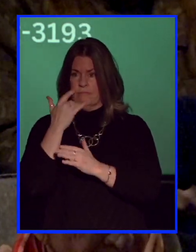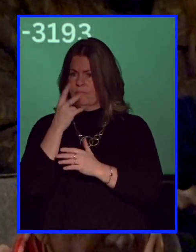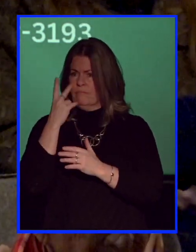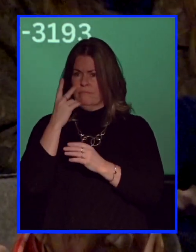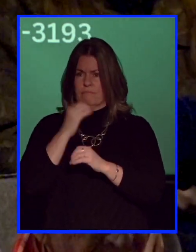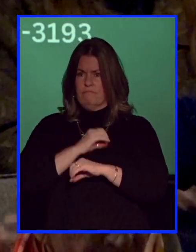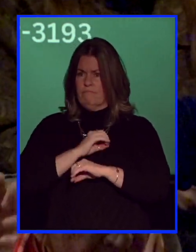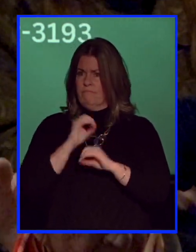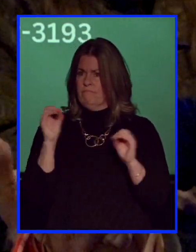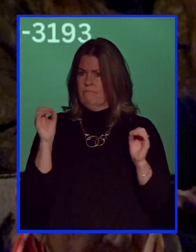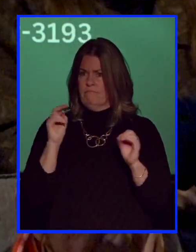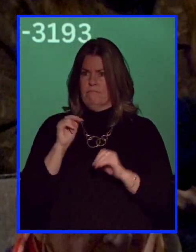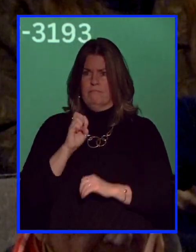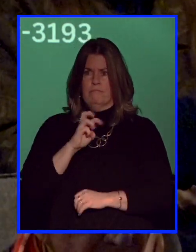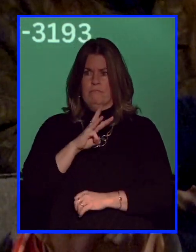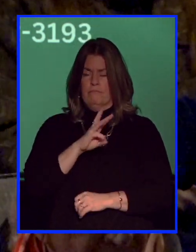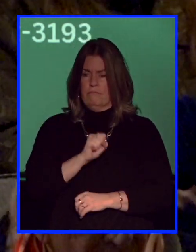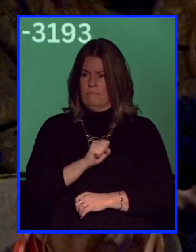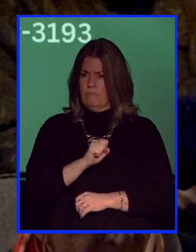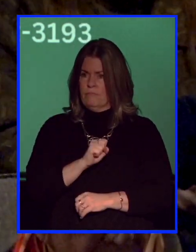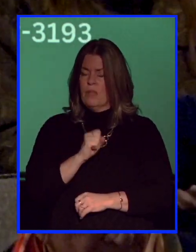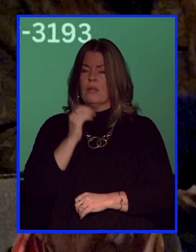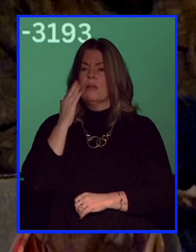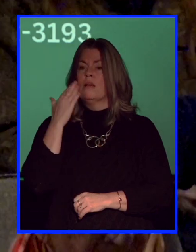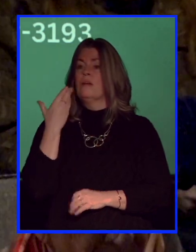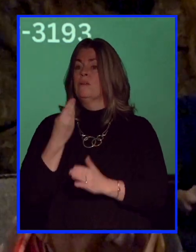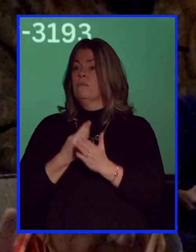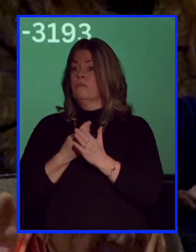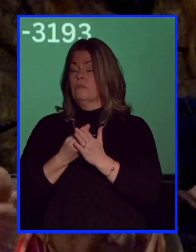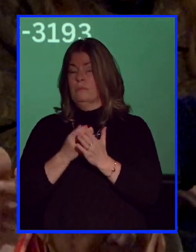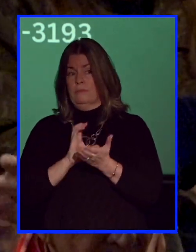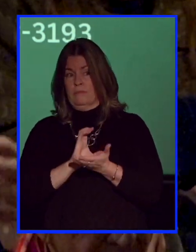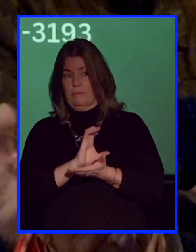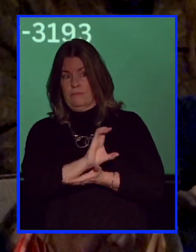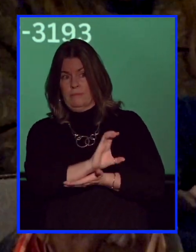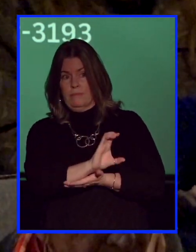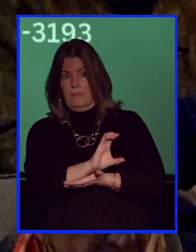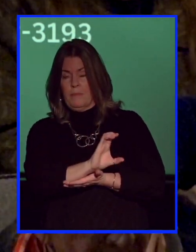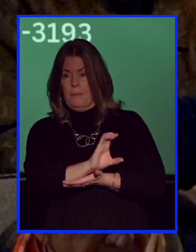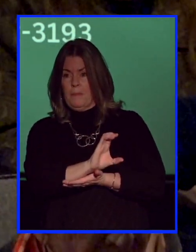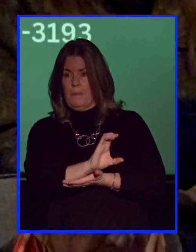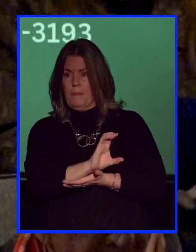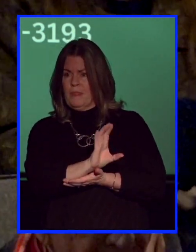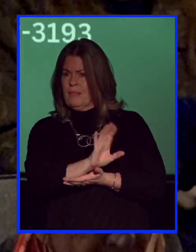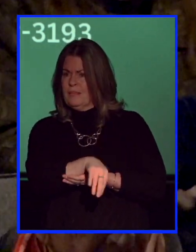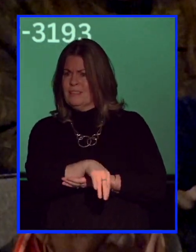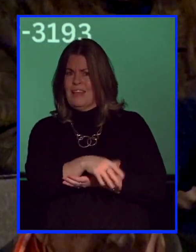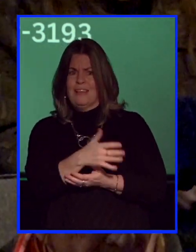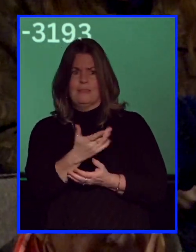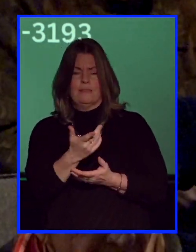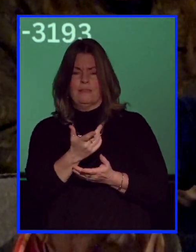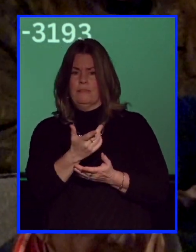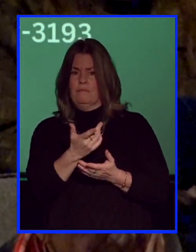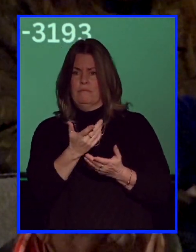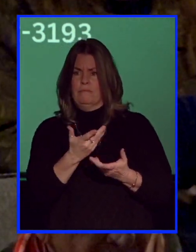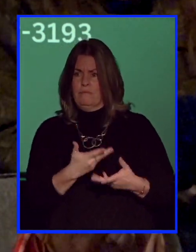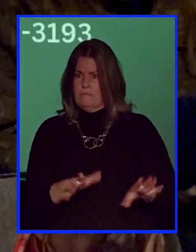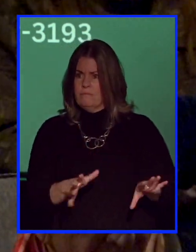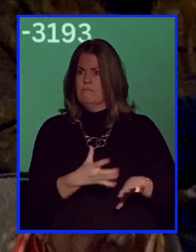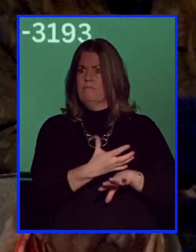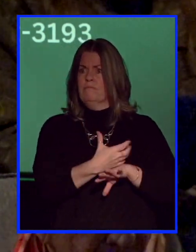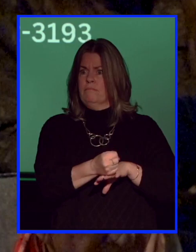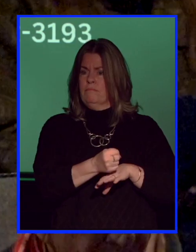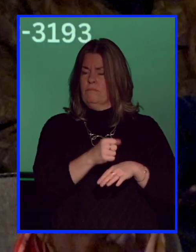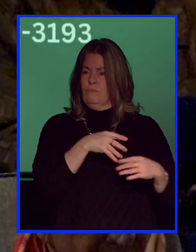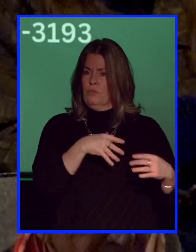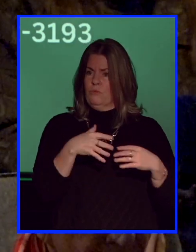in the news about that. I've seen that there was funds allocated for that, but is that to be triggered like when the war is over? Or